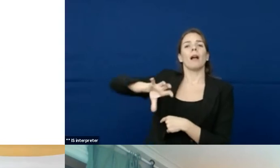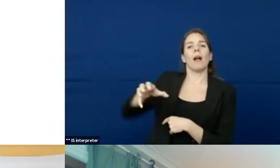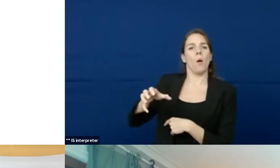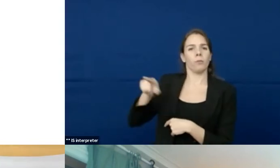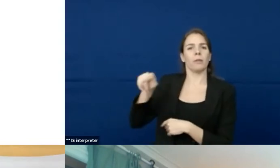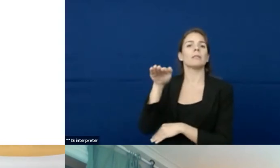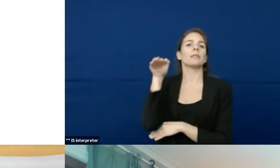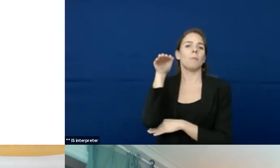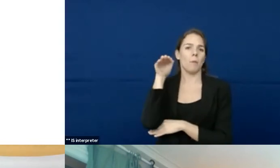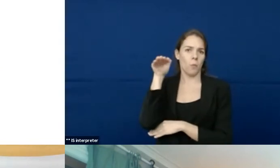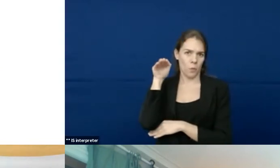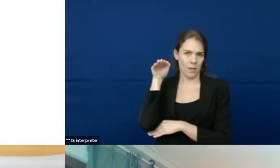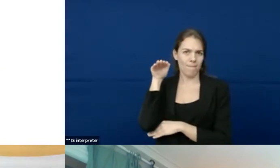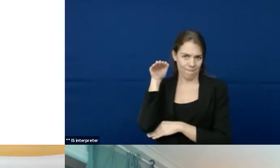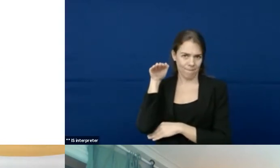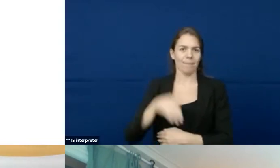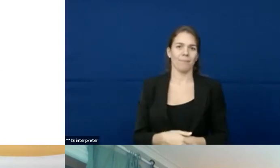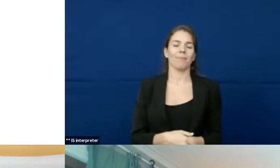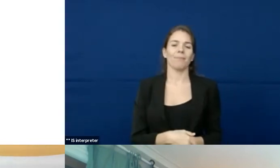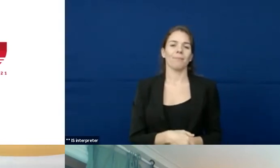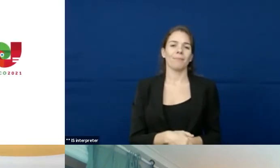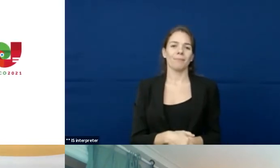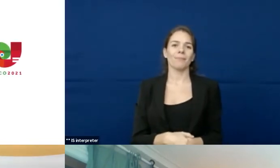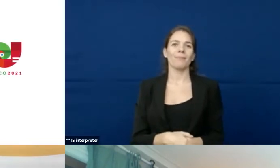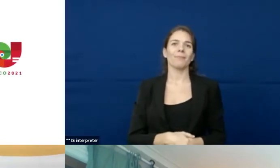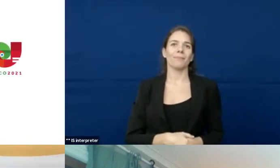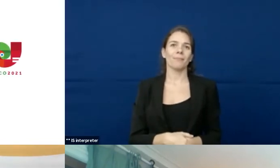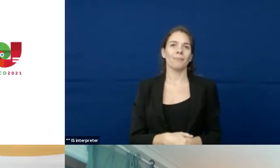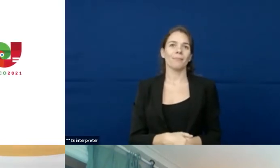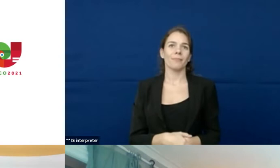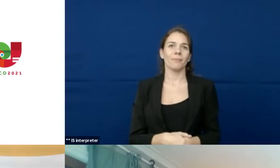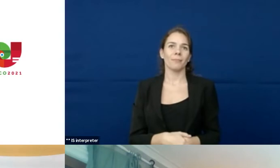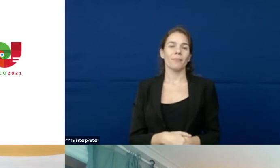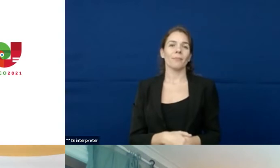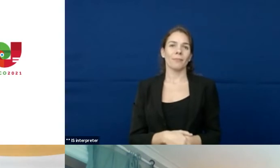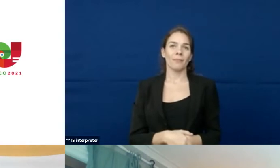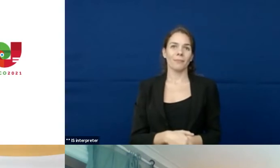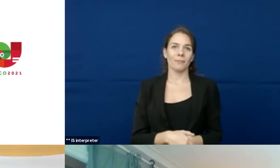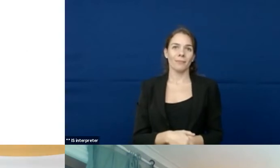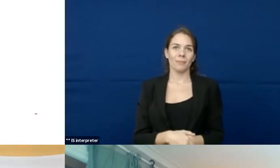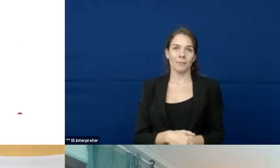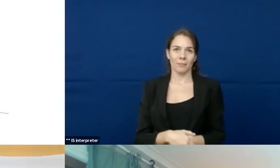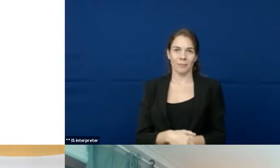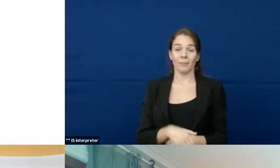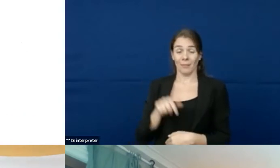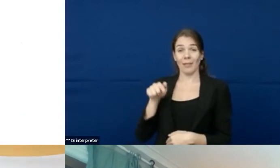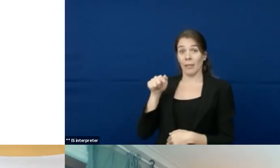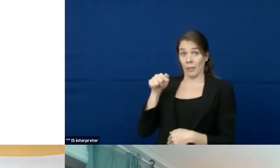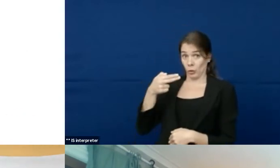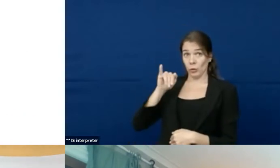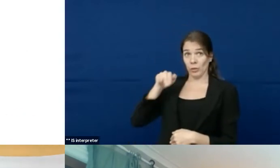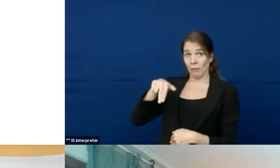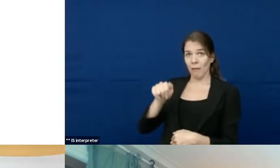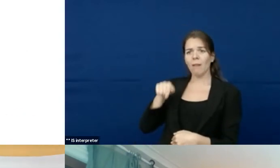Generation Equality Forum hosted by the Government of Mexico, a global call for commitment to the Action Coalition has been